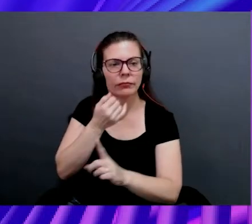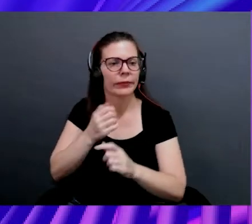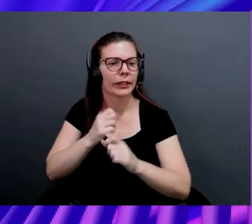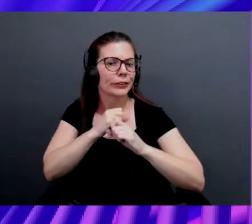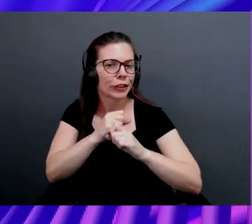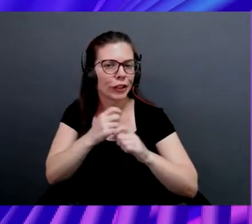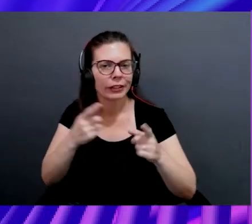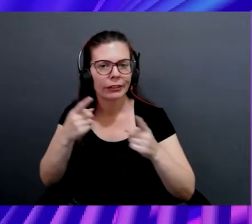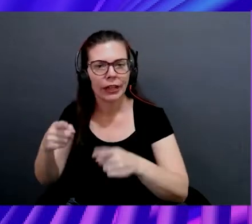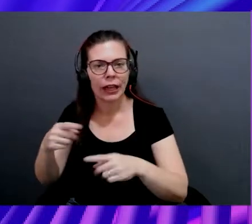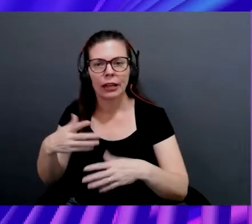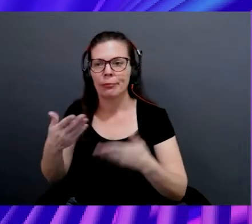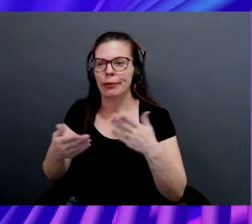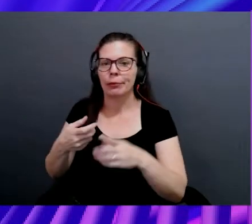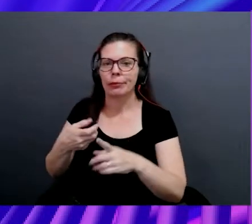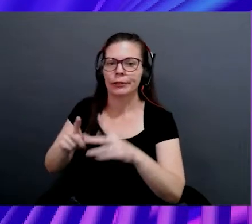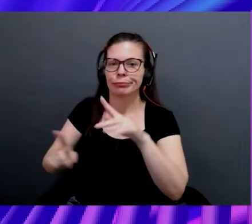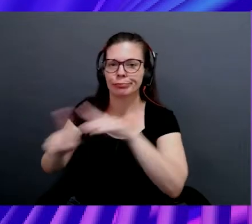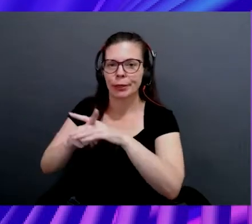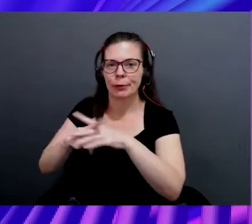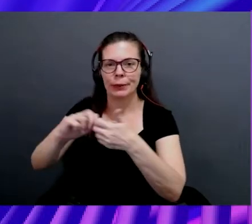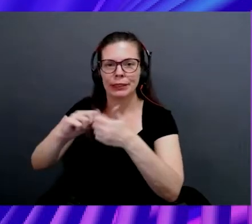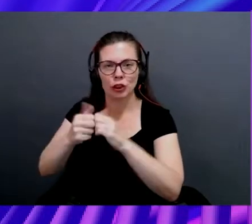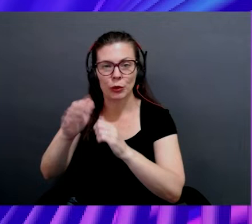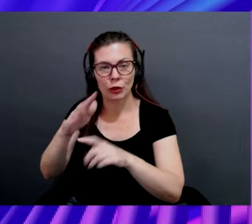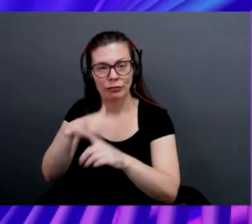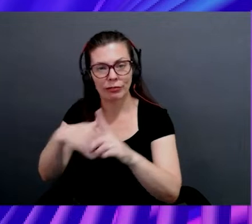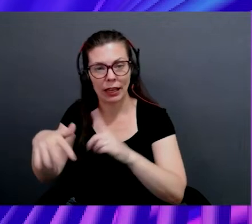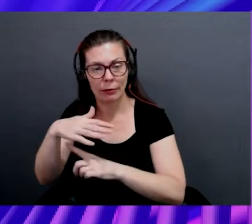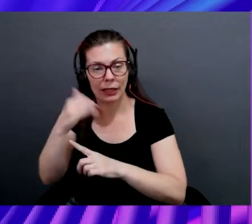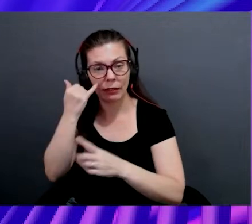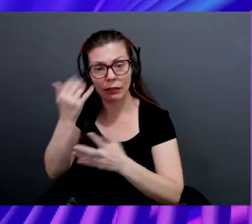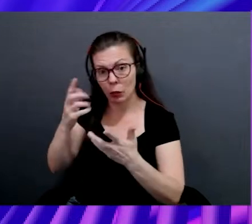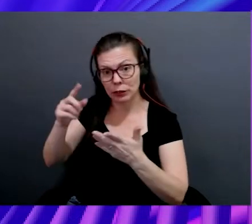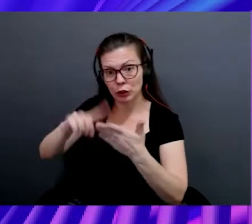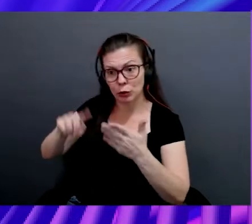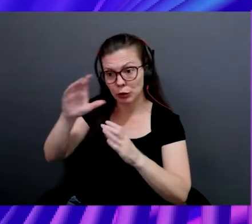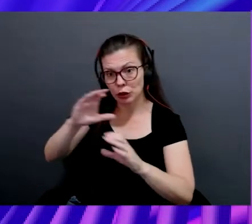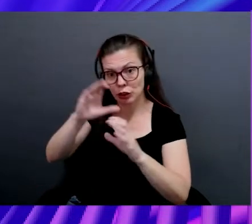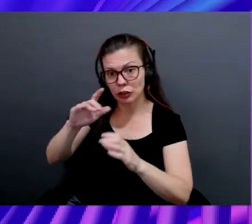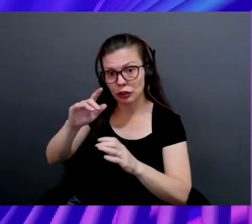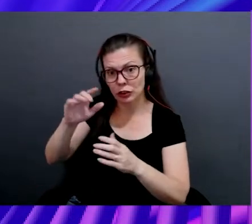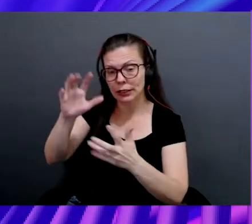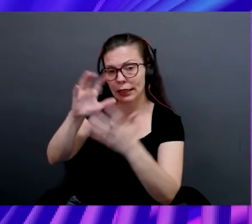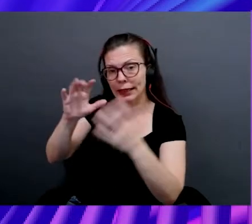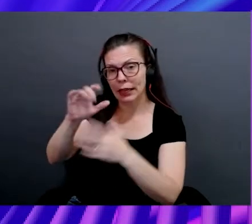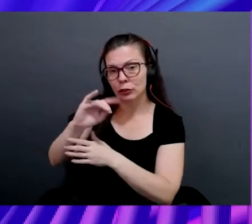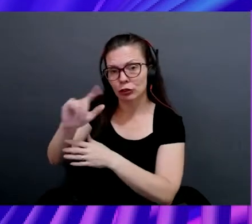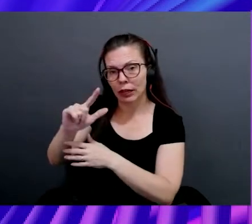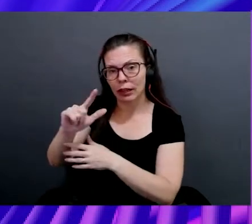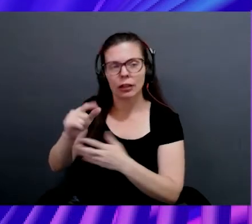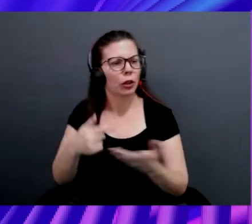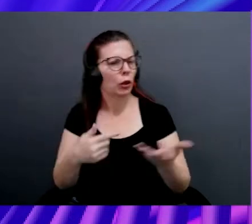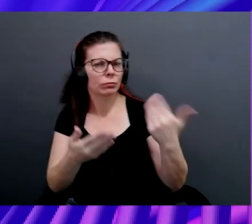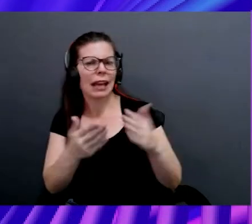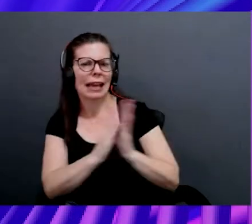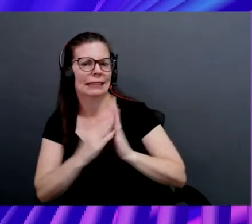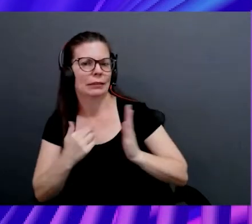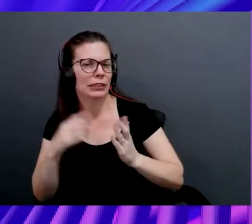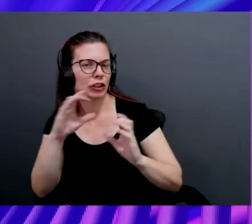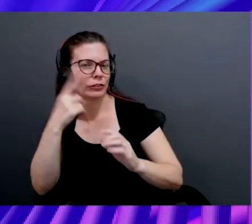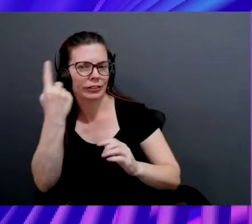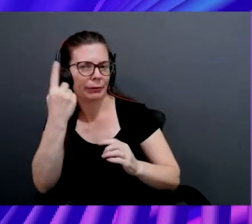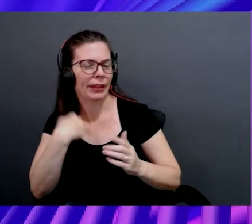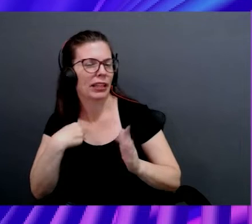in your environment. If I want to search through CloudTrail real quick, I don't know, ask me to search for something and we'll try to demo that. Search